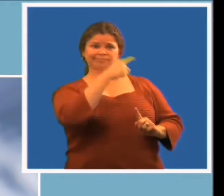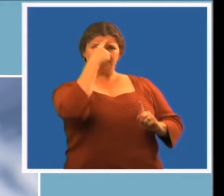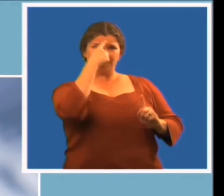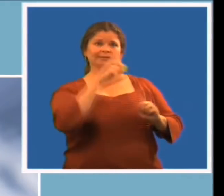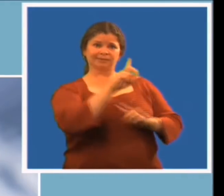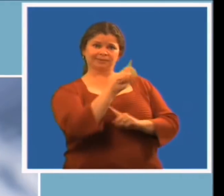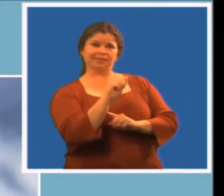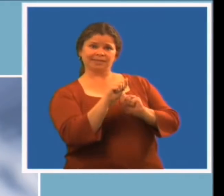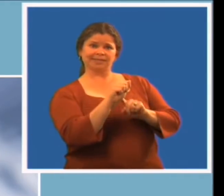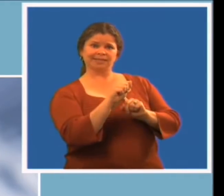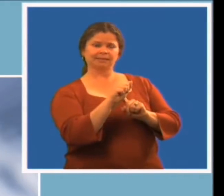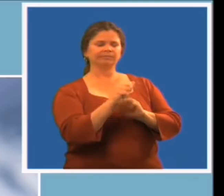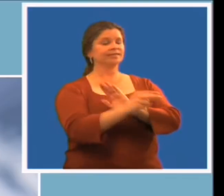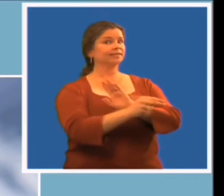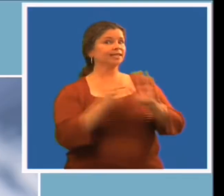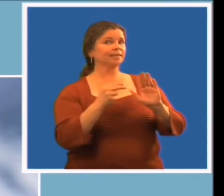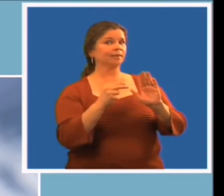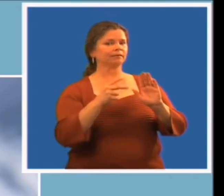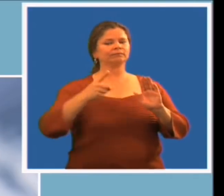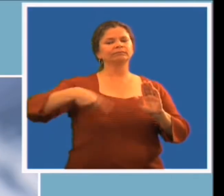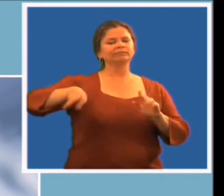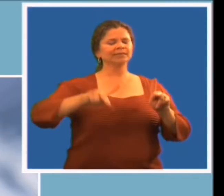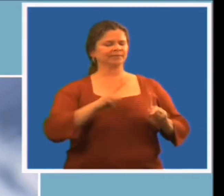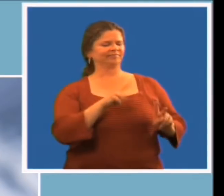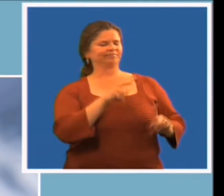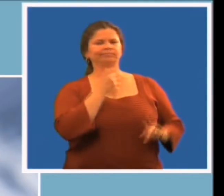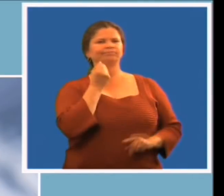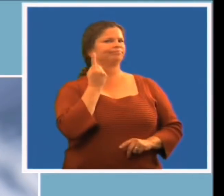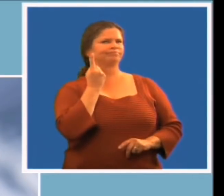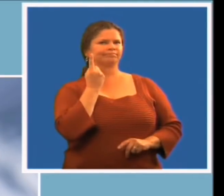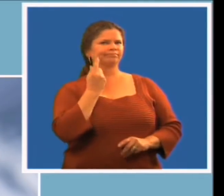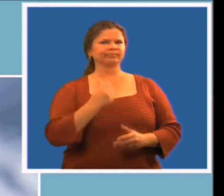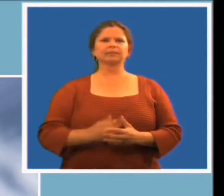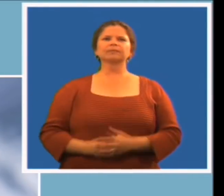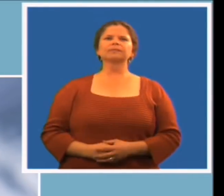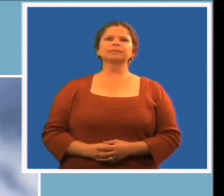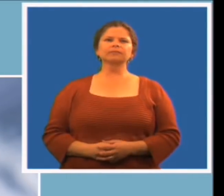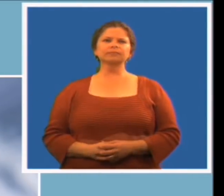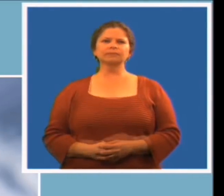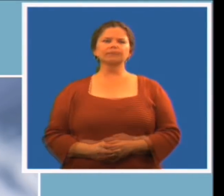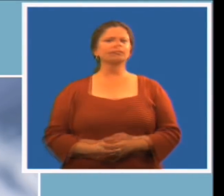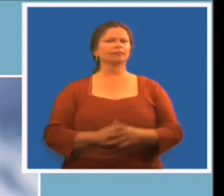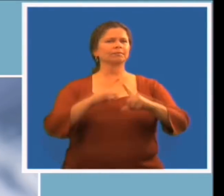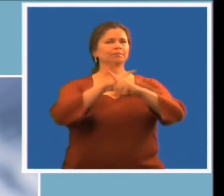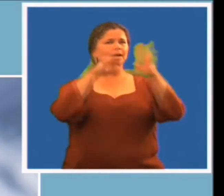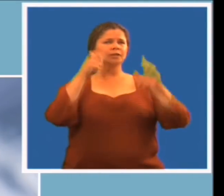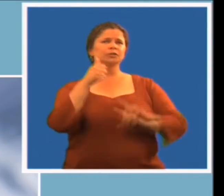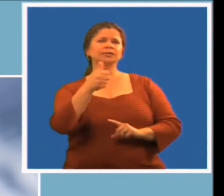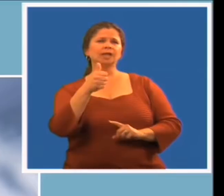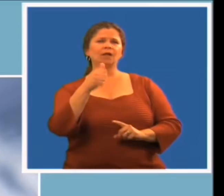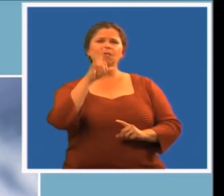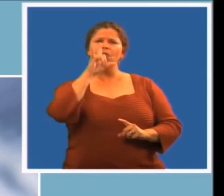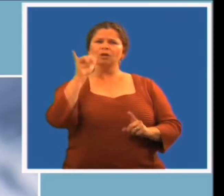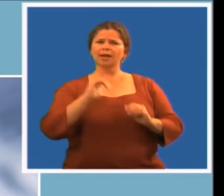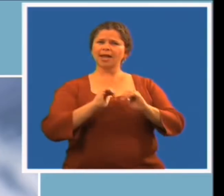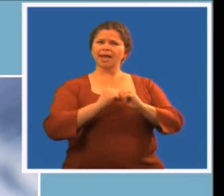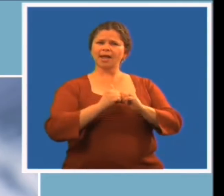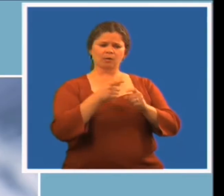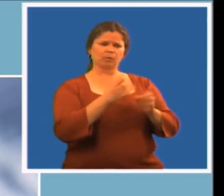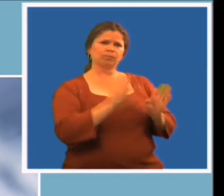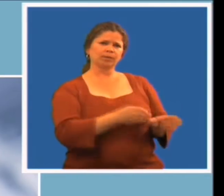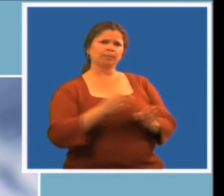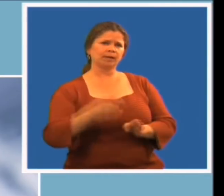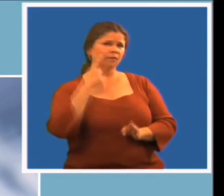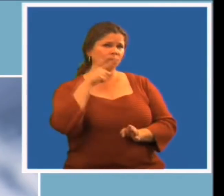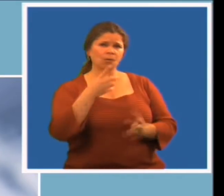the stigma associated with it and a lack of understanding. Imagine how you would prepare yourself for the IPRC